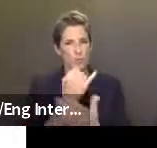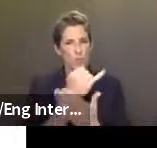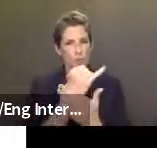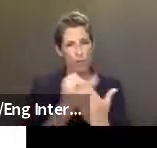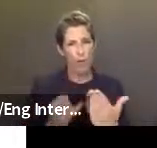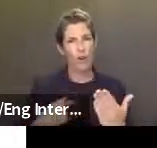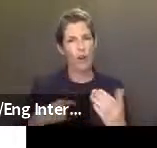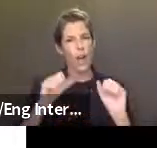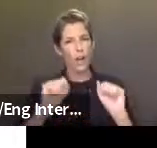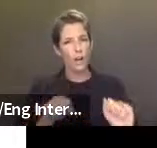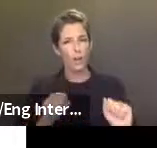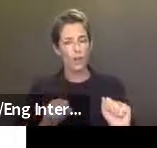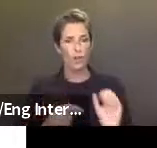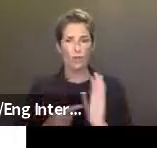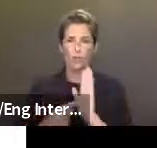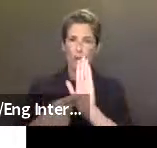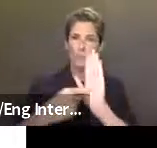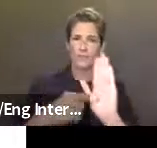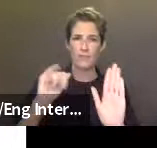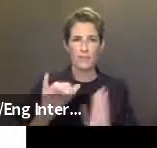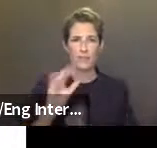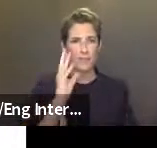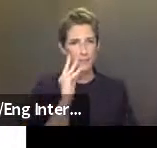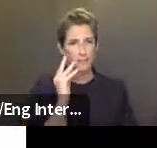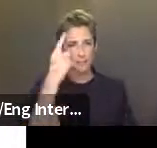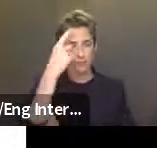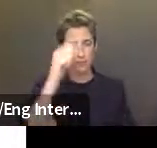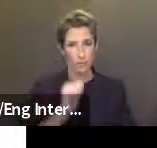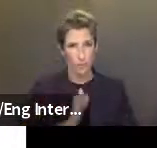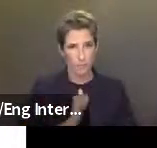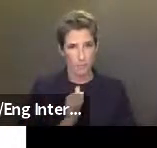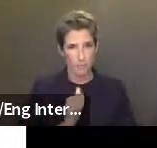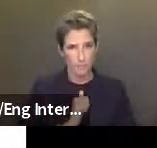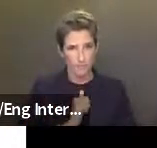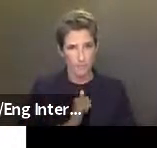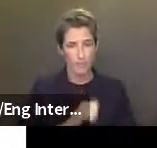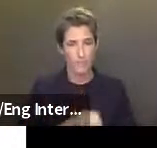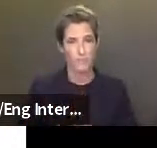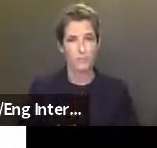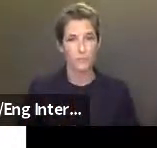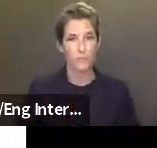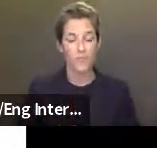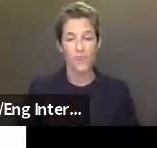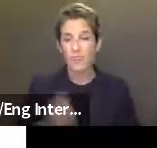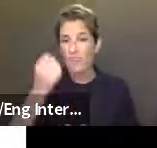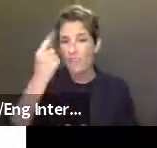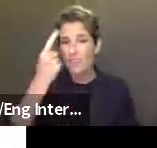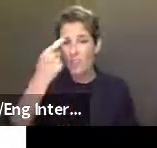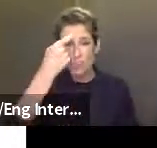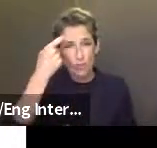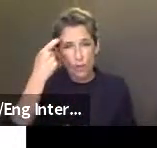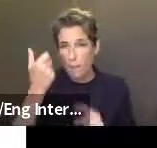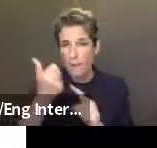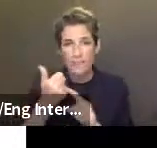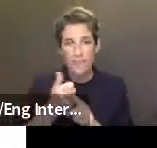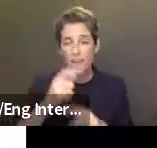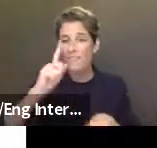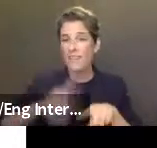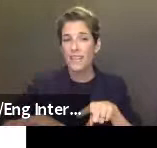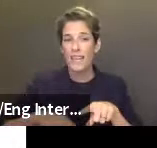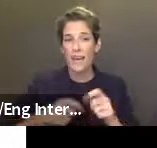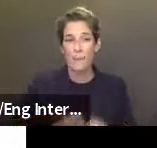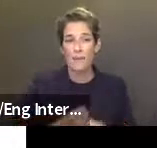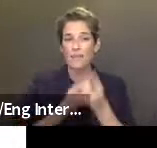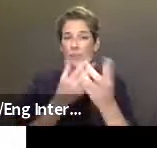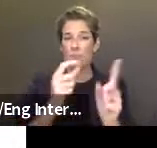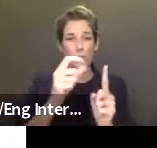forms. Scholars and practitioners assert that trauma cannot be expressed in words due to its